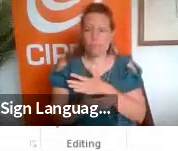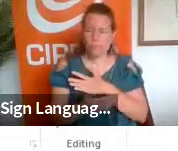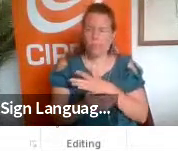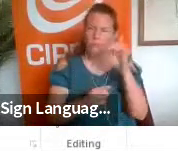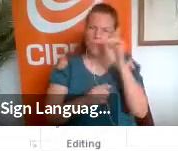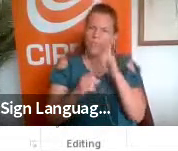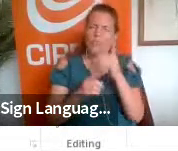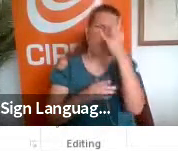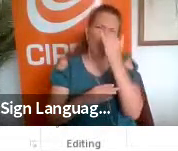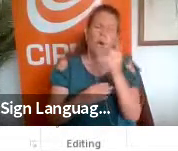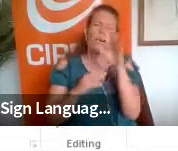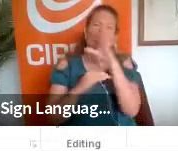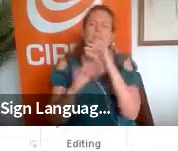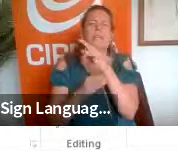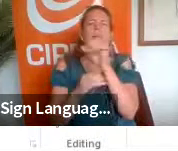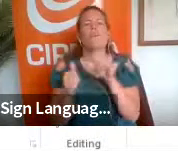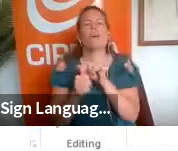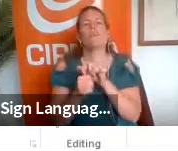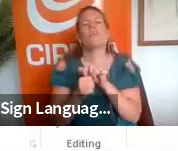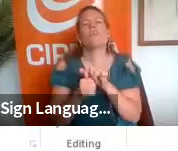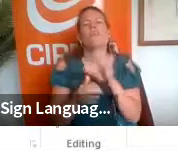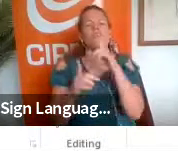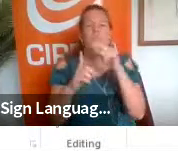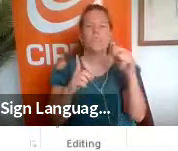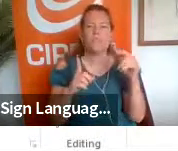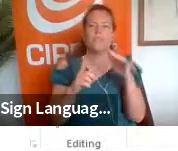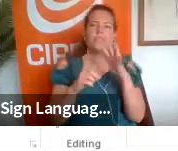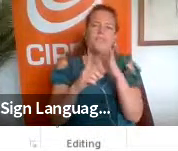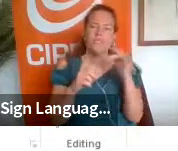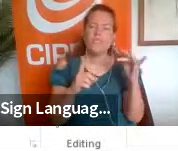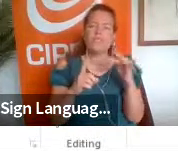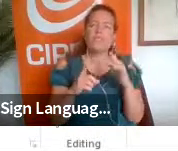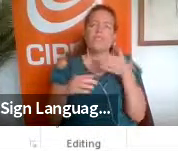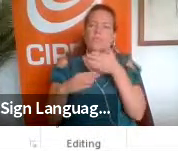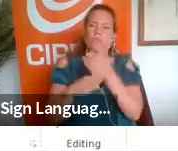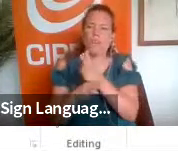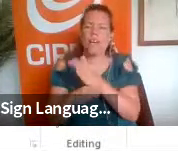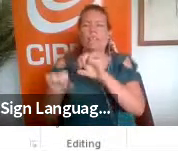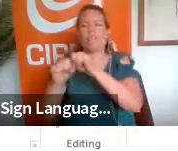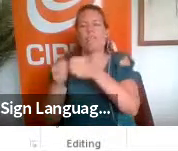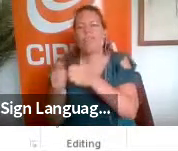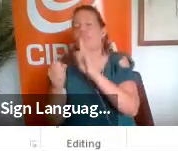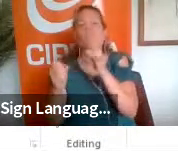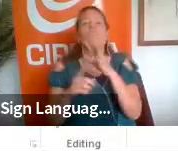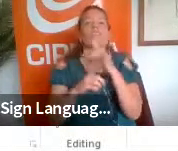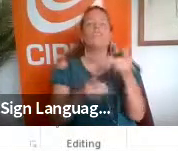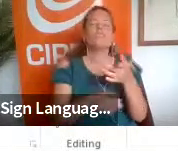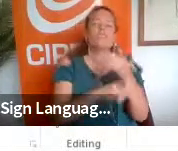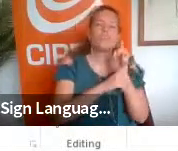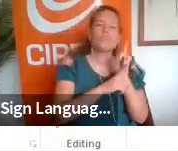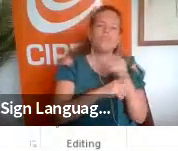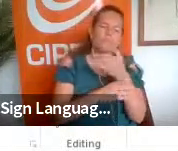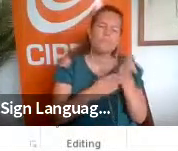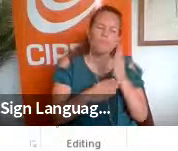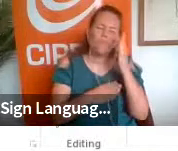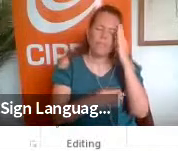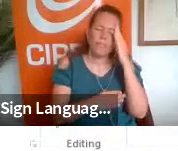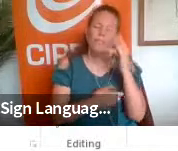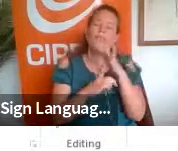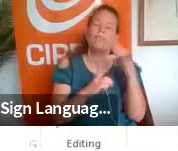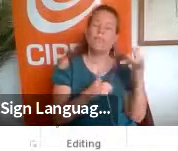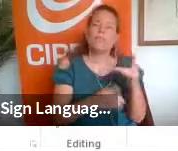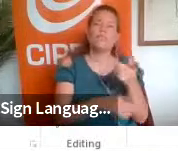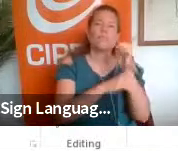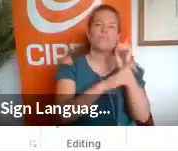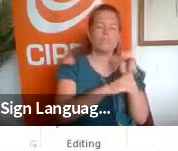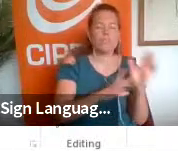about digital rights violations and sort of moving away from digital security? I think we all know that digital security is